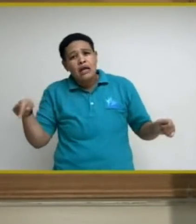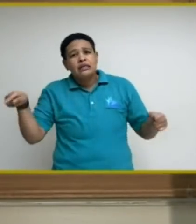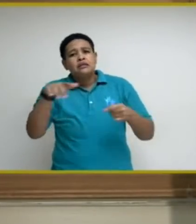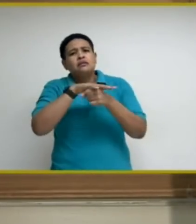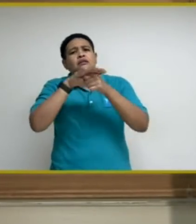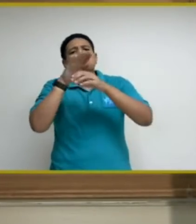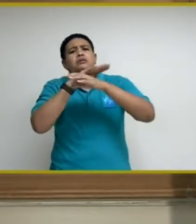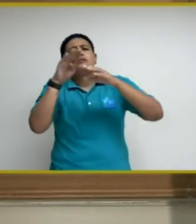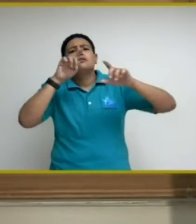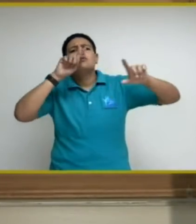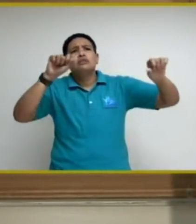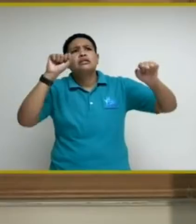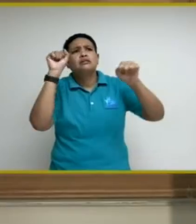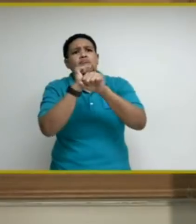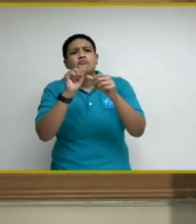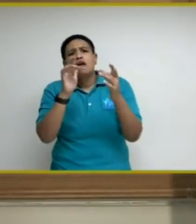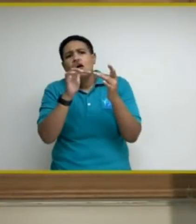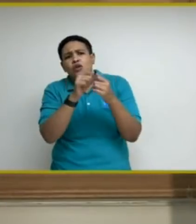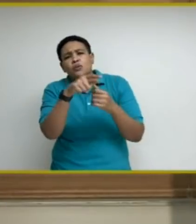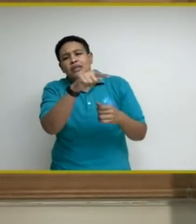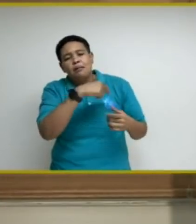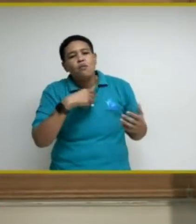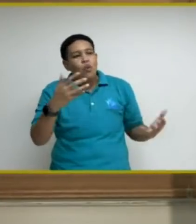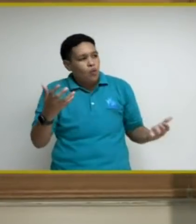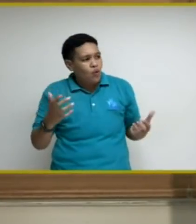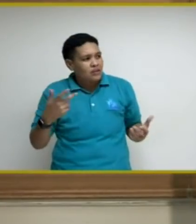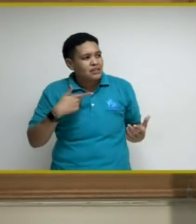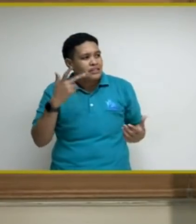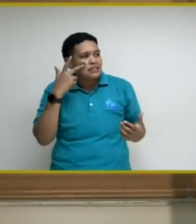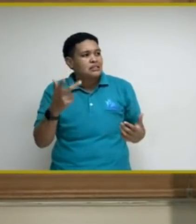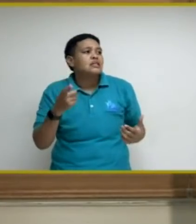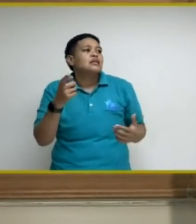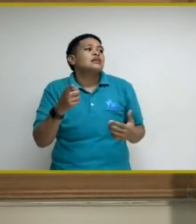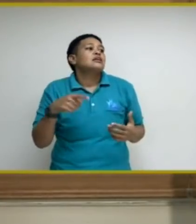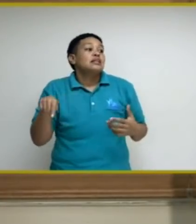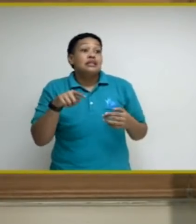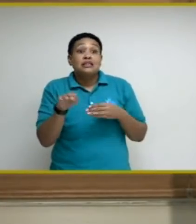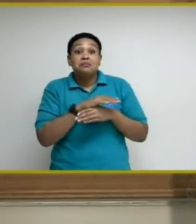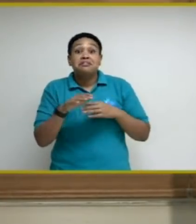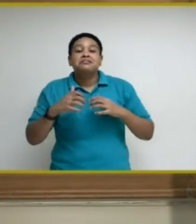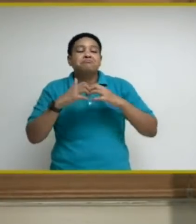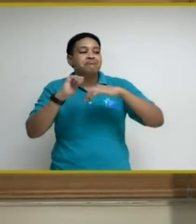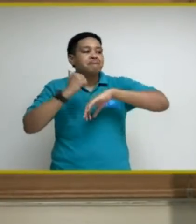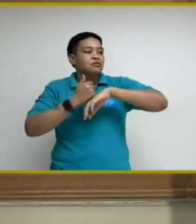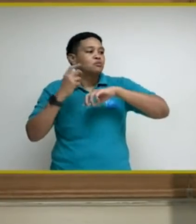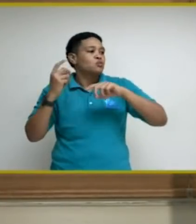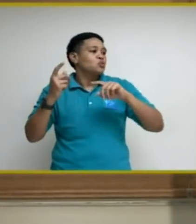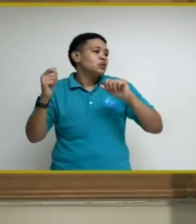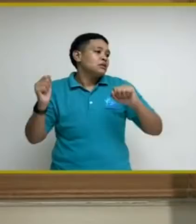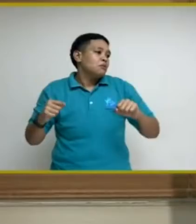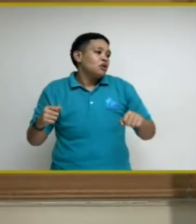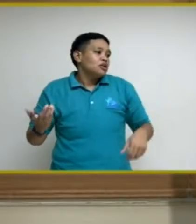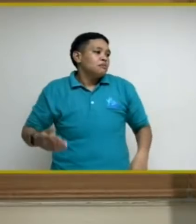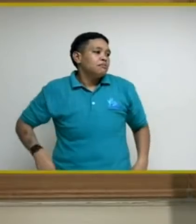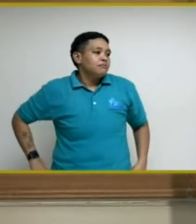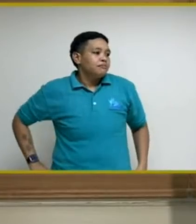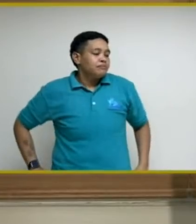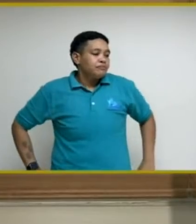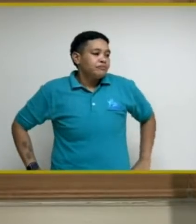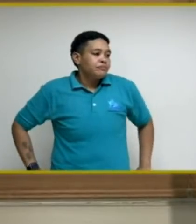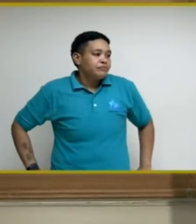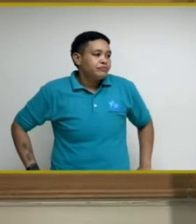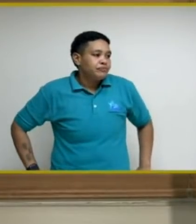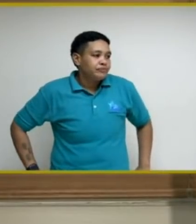to make contact with them, because we do want to see these entities set up as quickly as possible. The